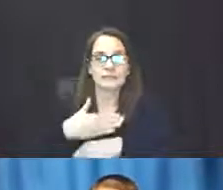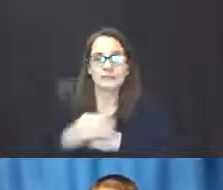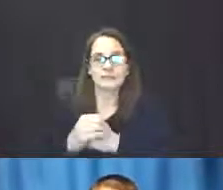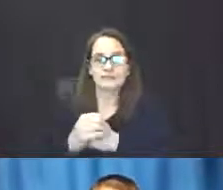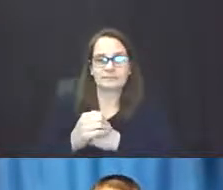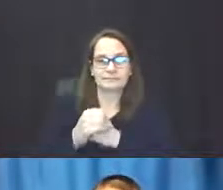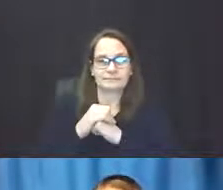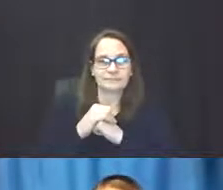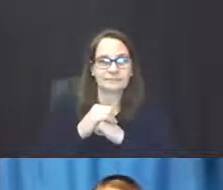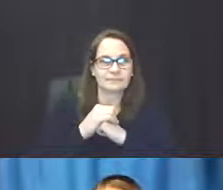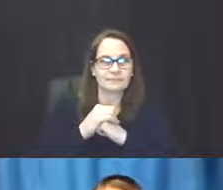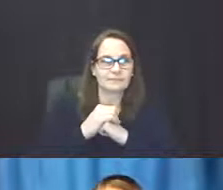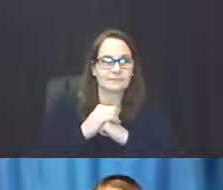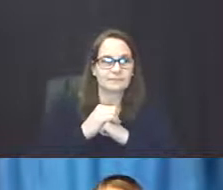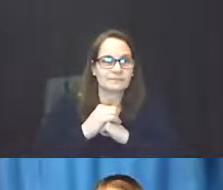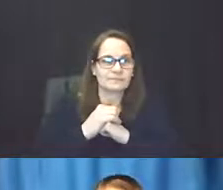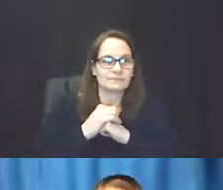Next slide.